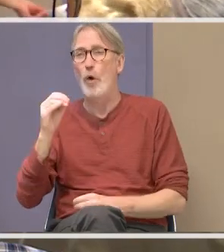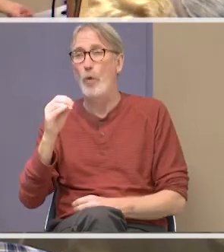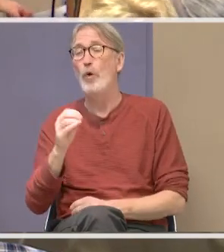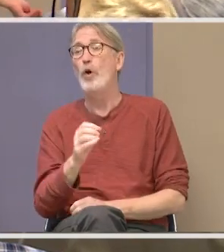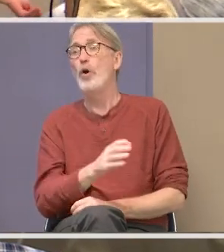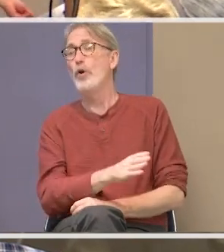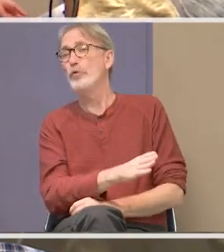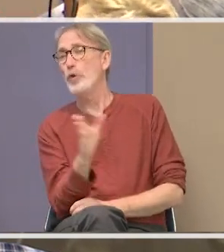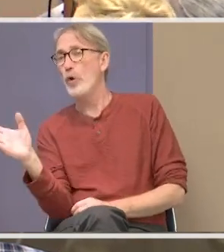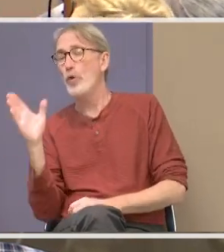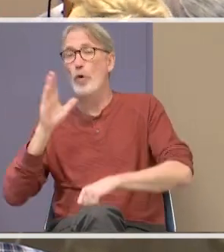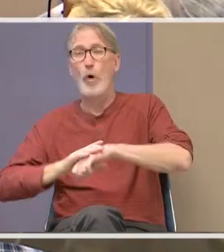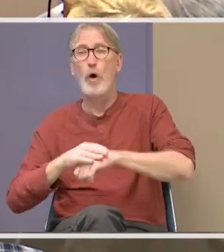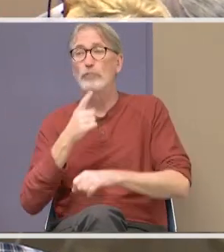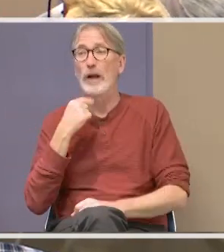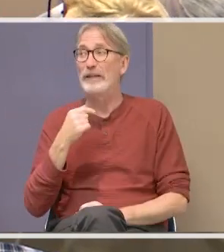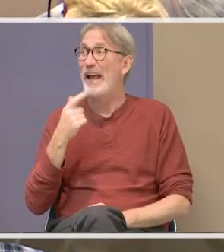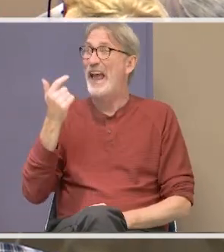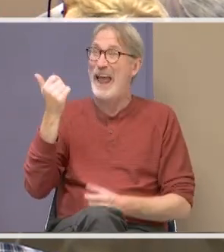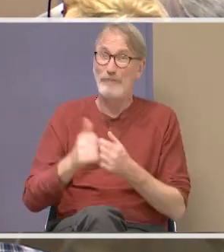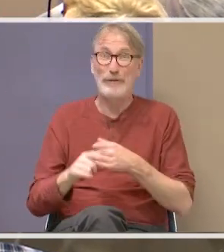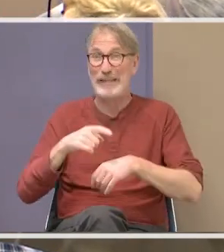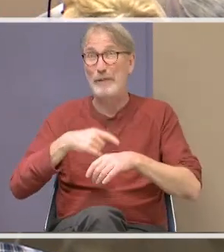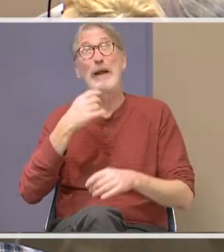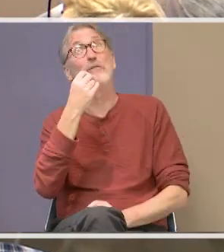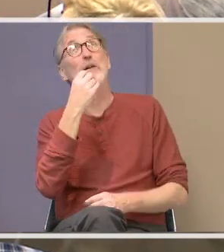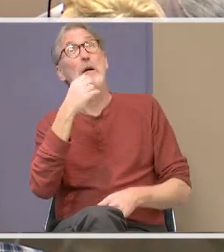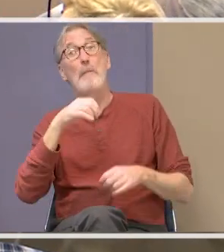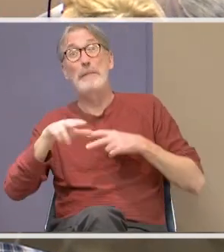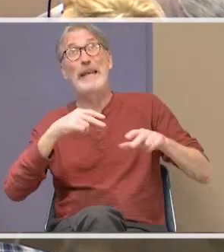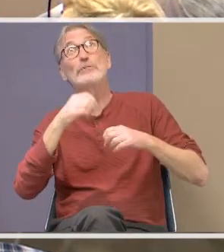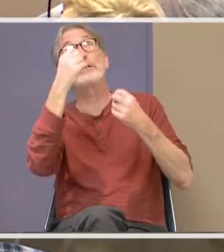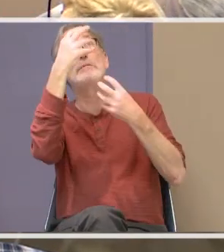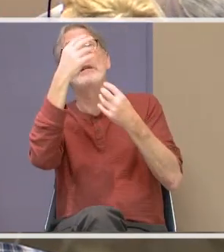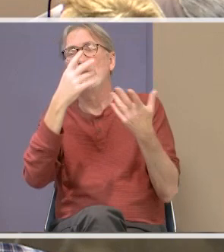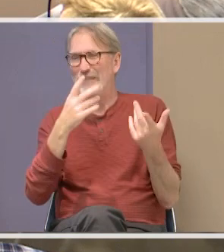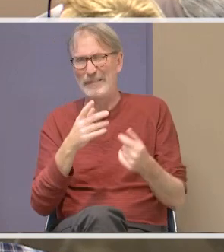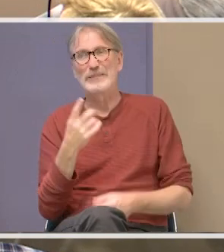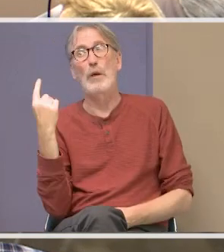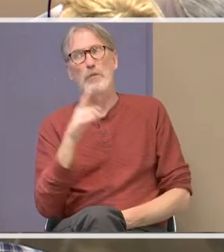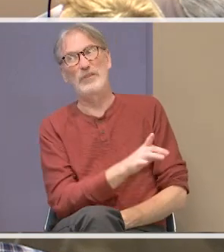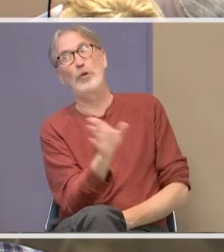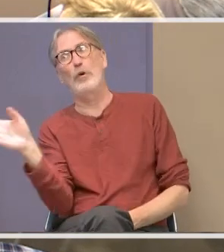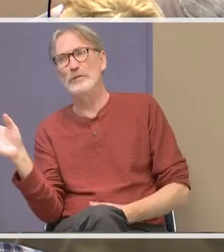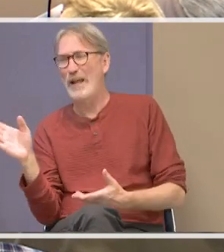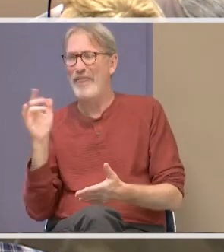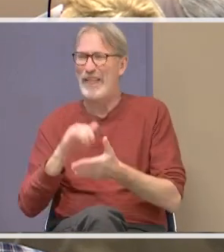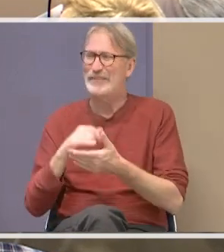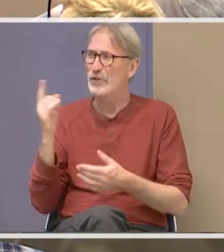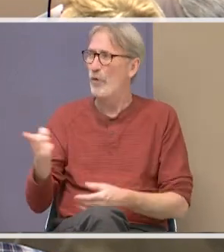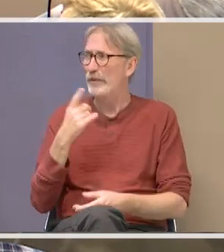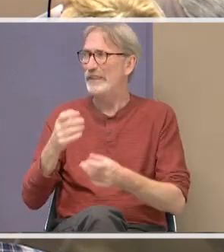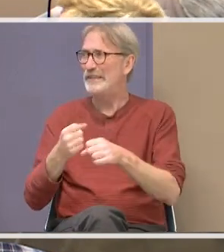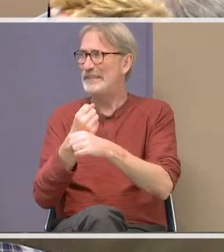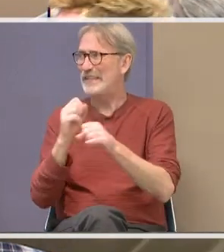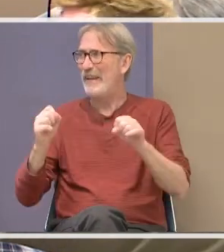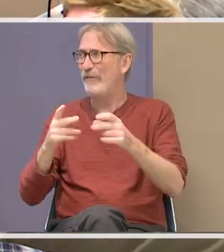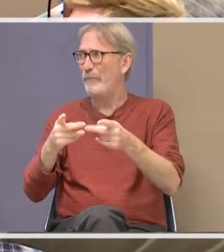time there is a pedestrian cycle, someone turns on red right there, and that's the only safe place to cross Braddock Avenue is Forbes and Braddock, and it's not that